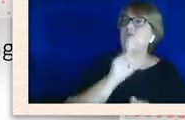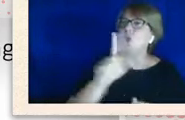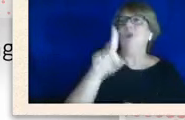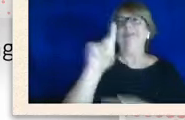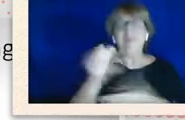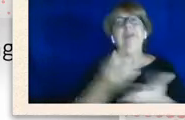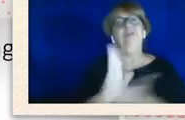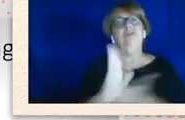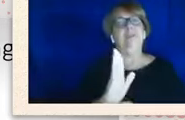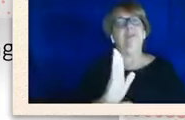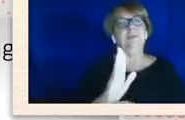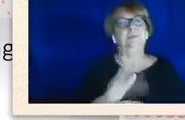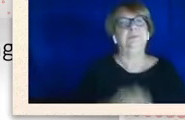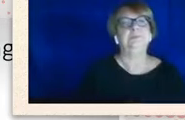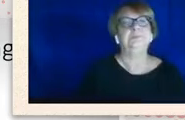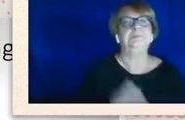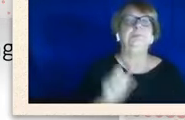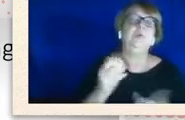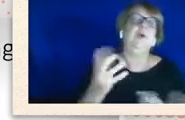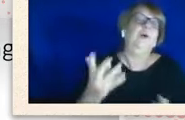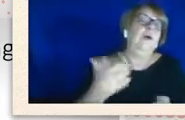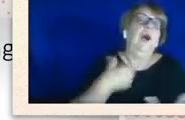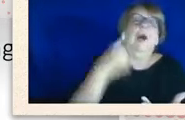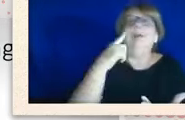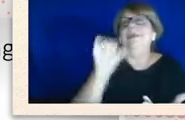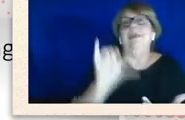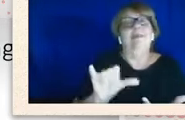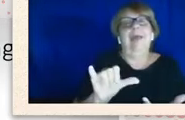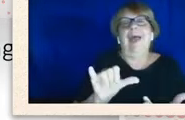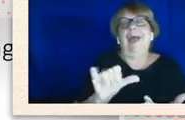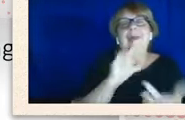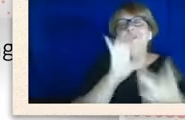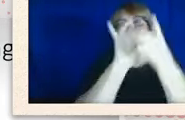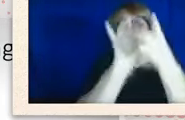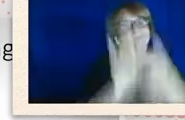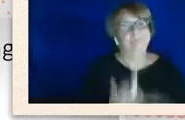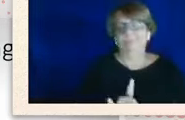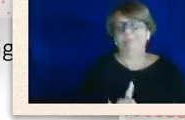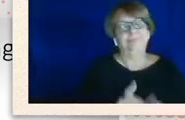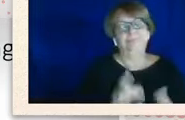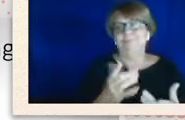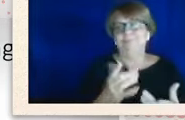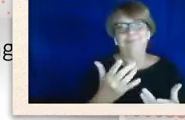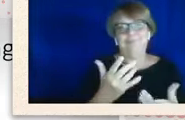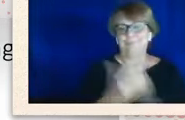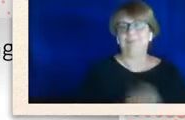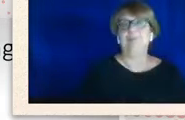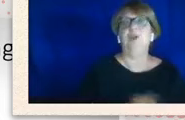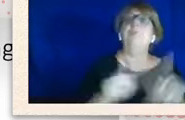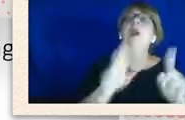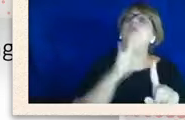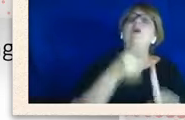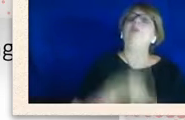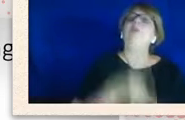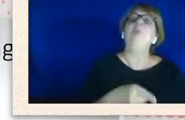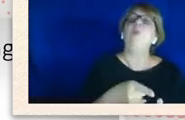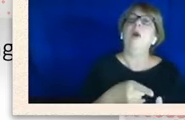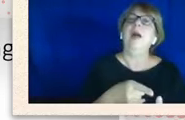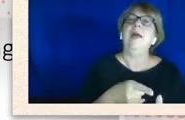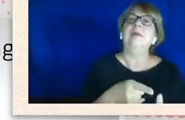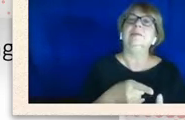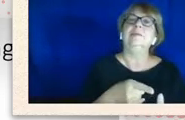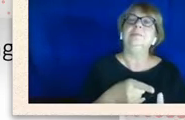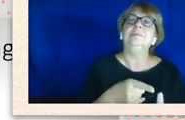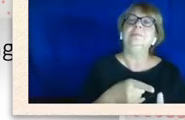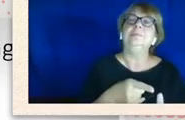think that's Matt's associative property in work right there. But the point here is that